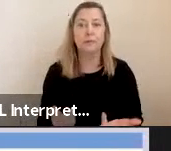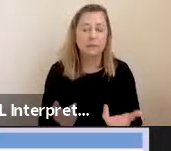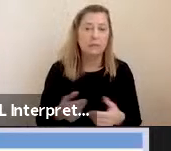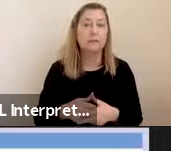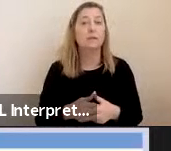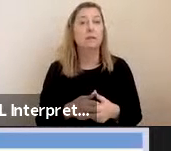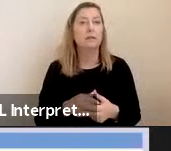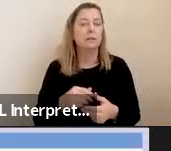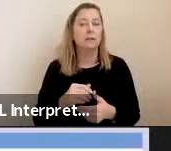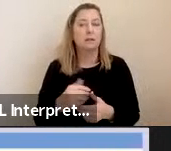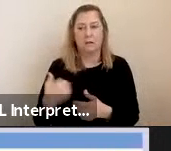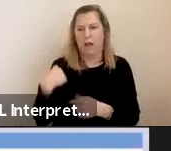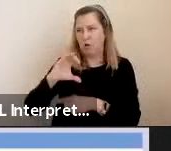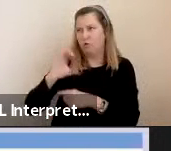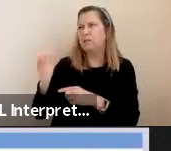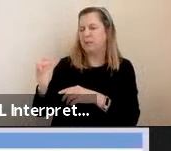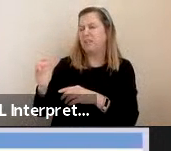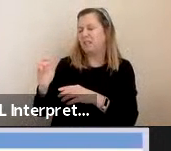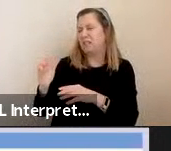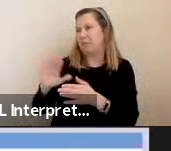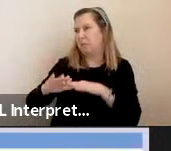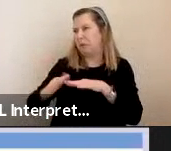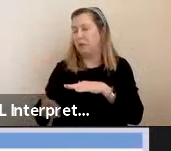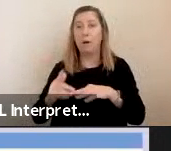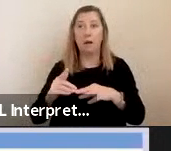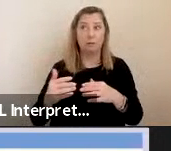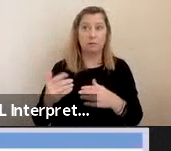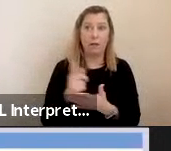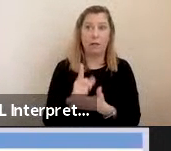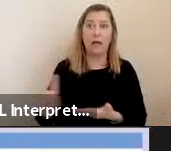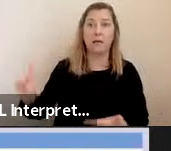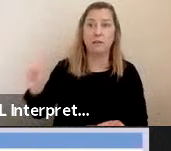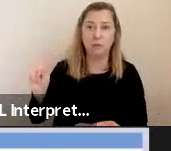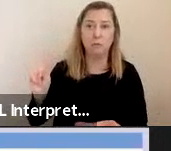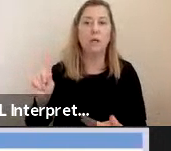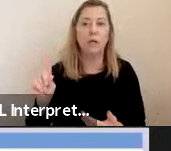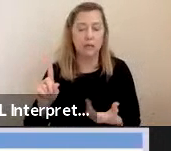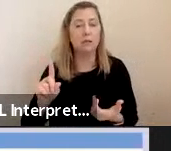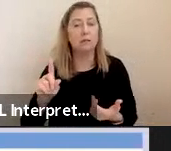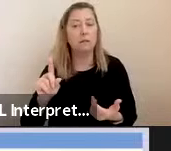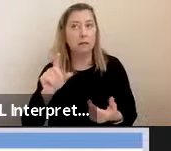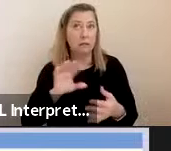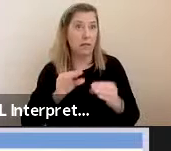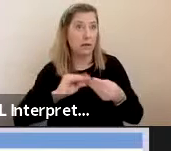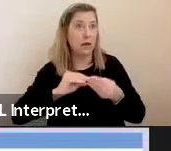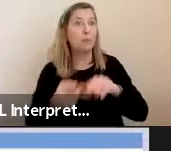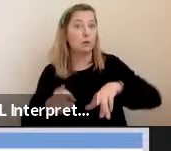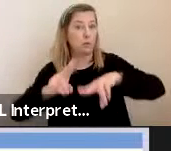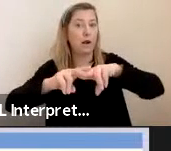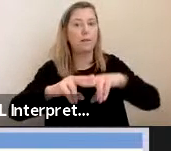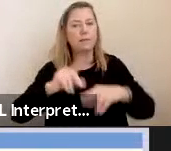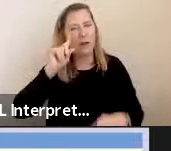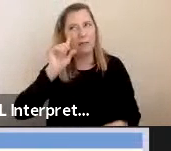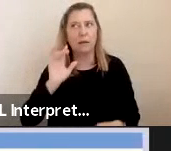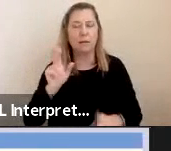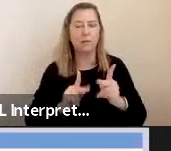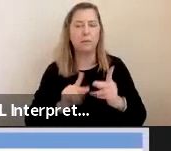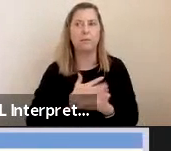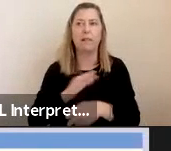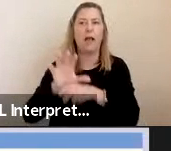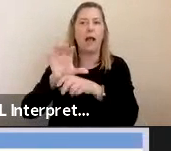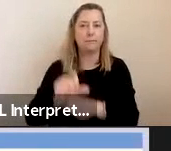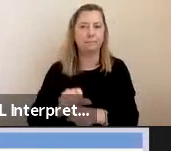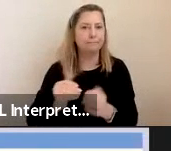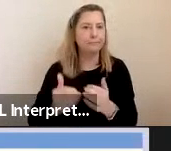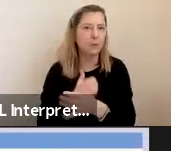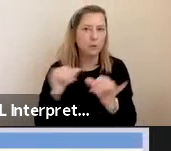just last week, the numbers increased in offices in terms of applications. So I think everybody's kind of getting accustomed to the new